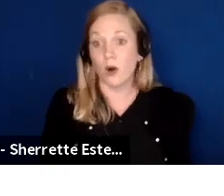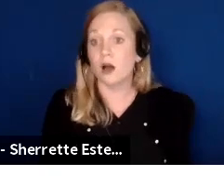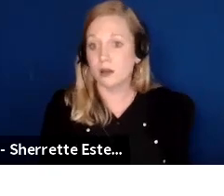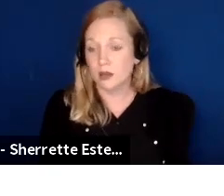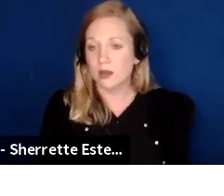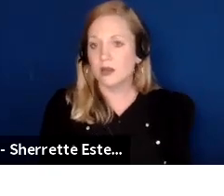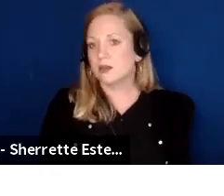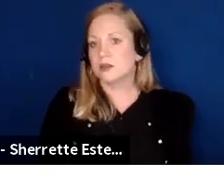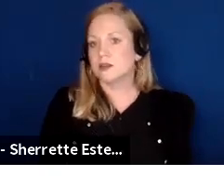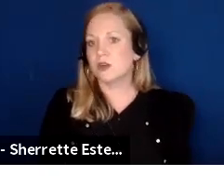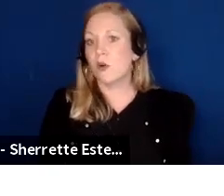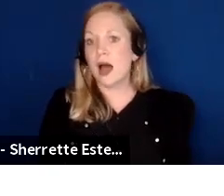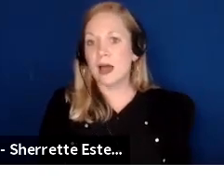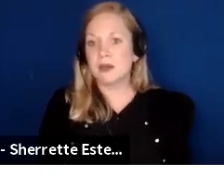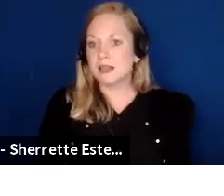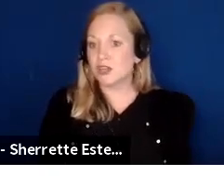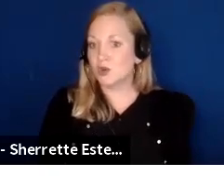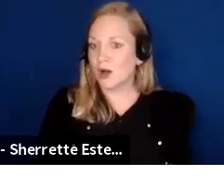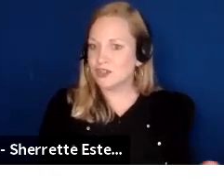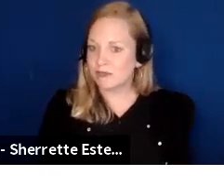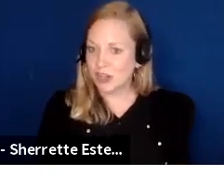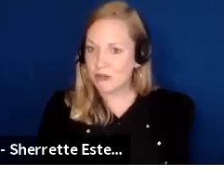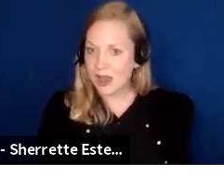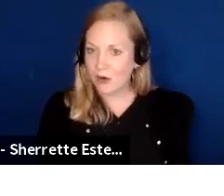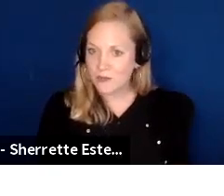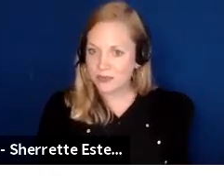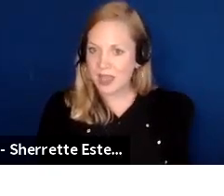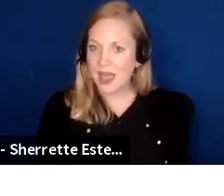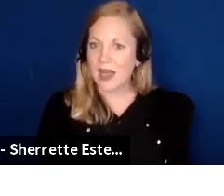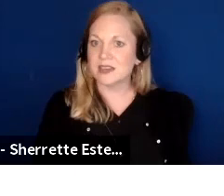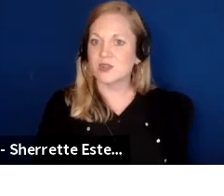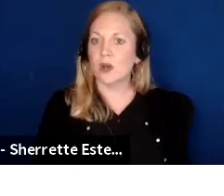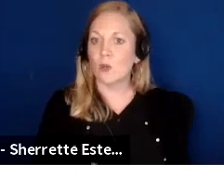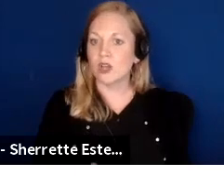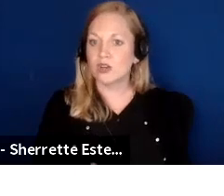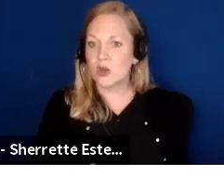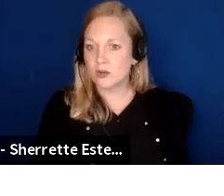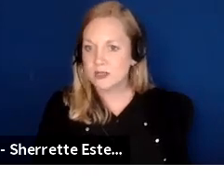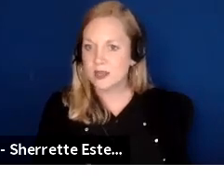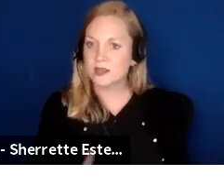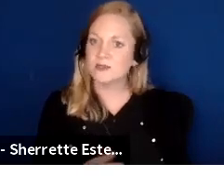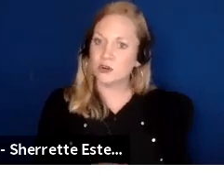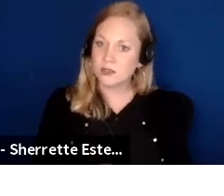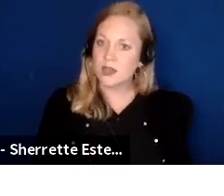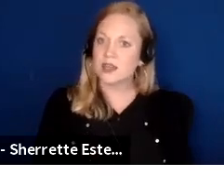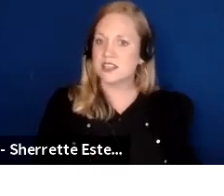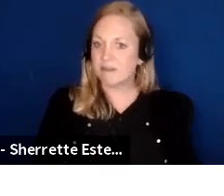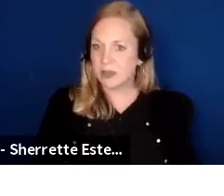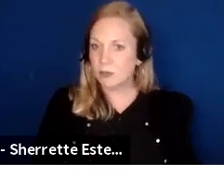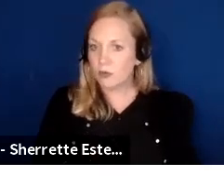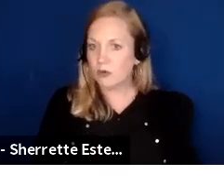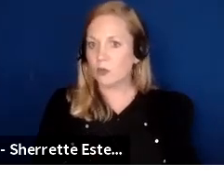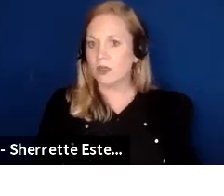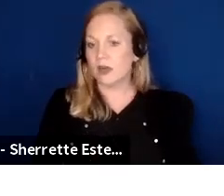simply walk. So I'm going to let you watch the video now. And what I want you to notice is first,